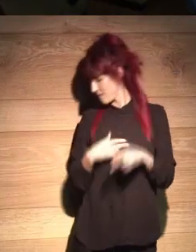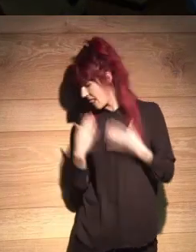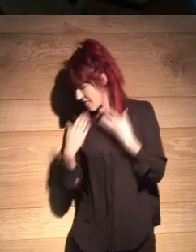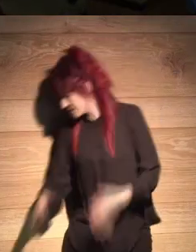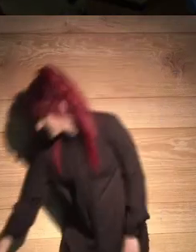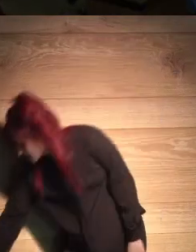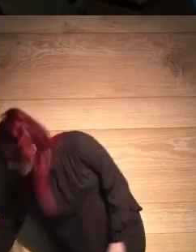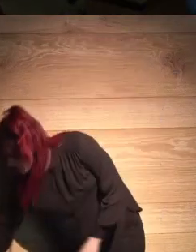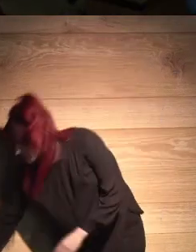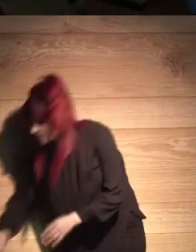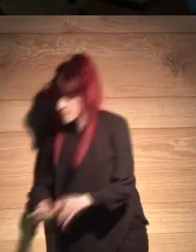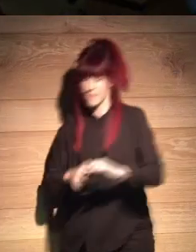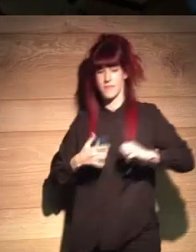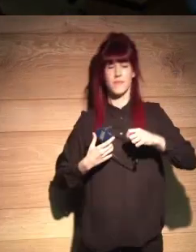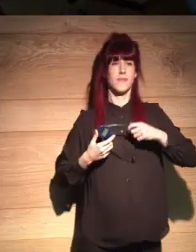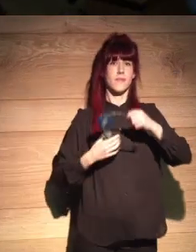you, Olle.